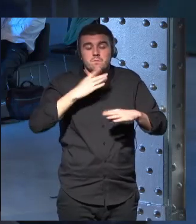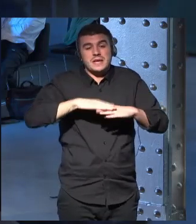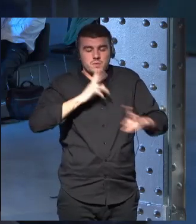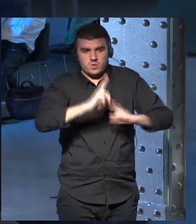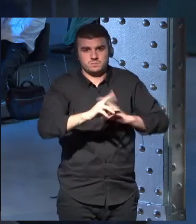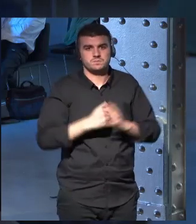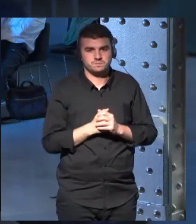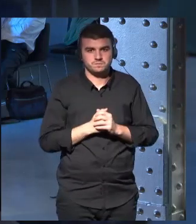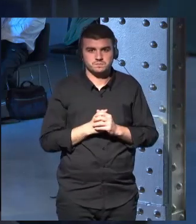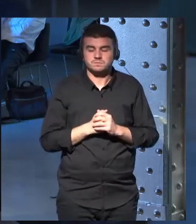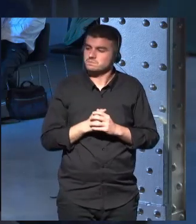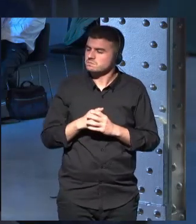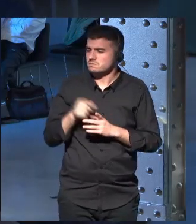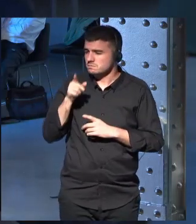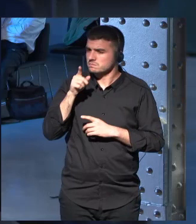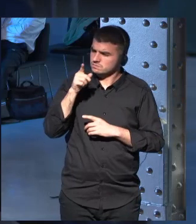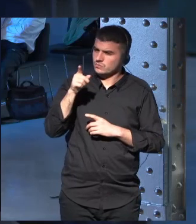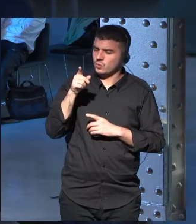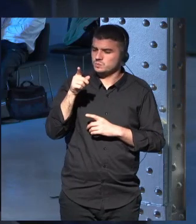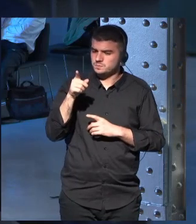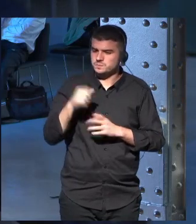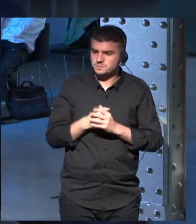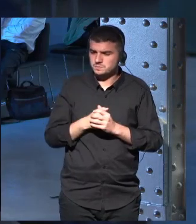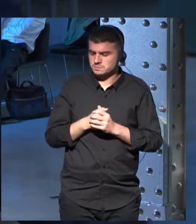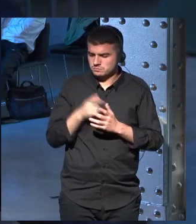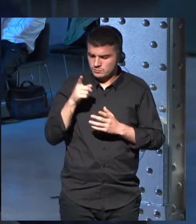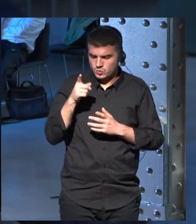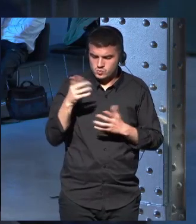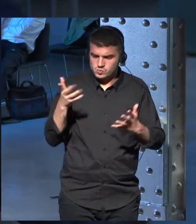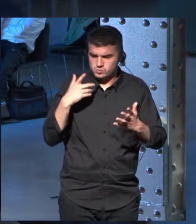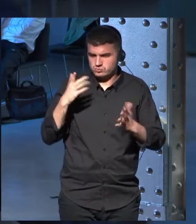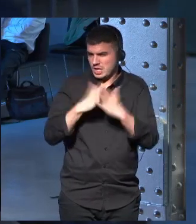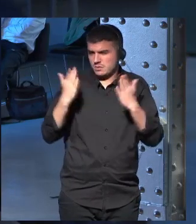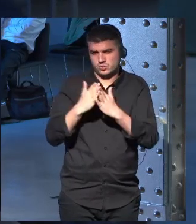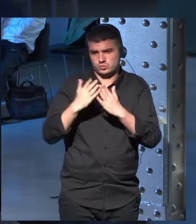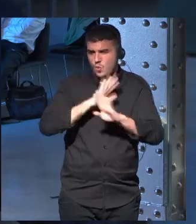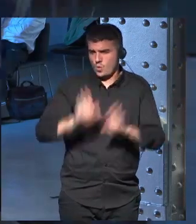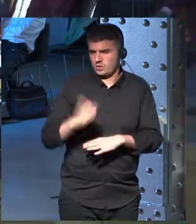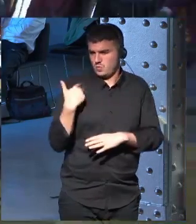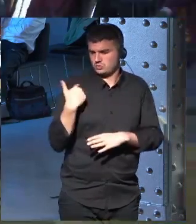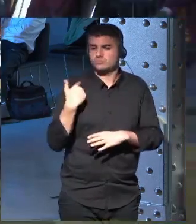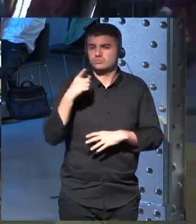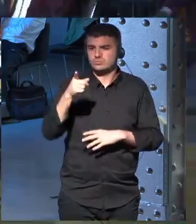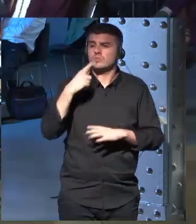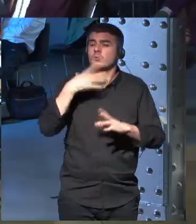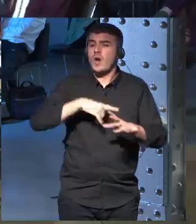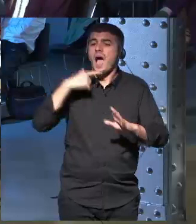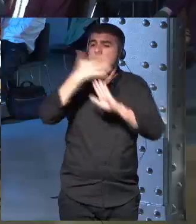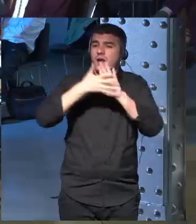Your latest novels are The Childhood of Jesus and The School Days of